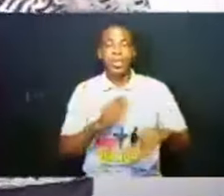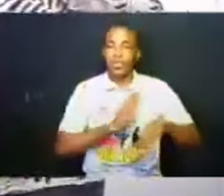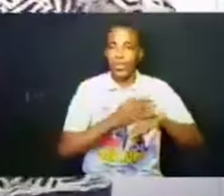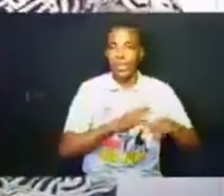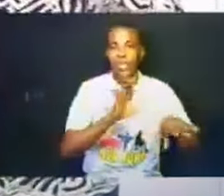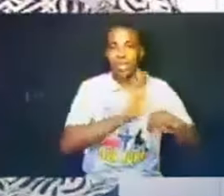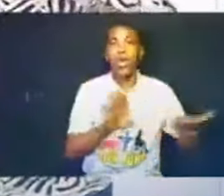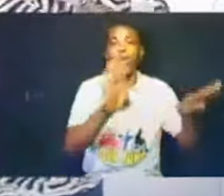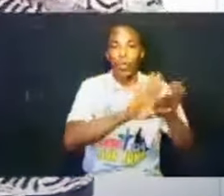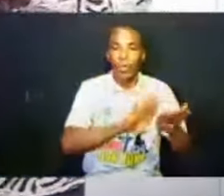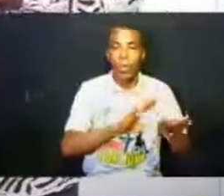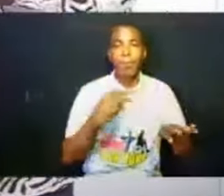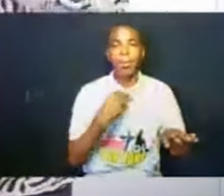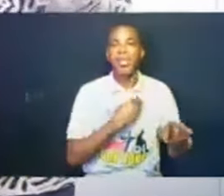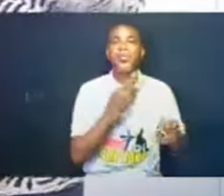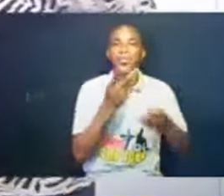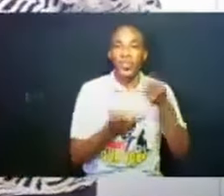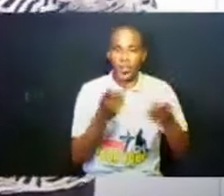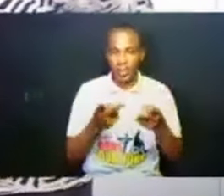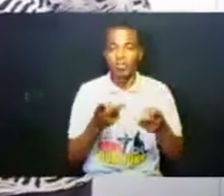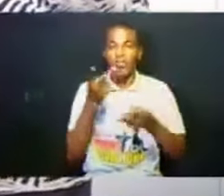When they got to my house,